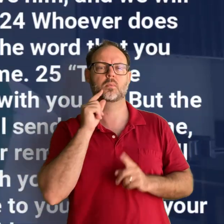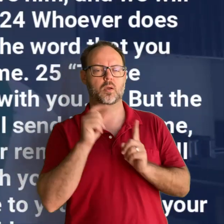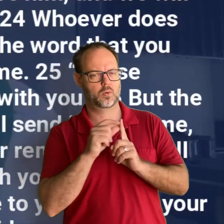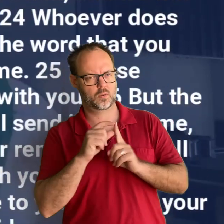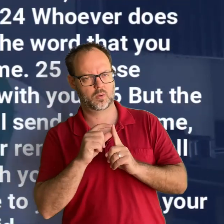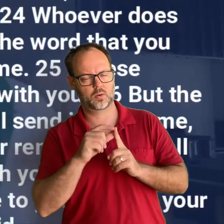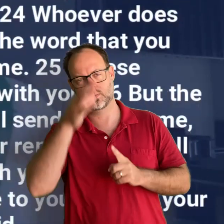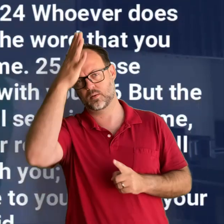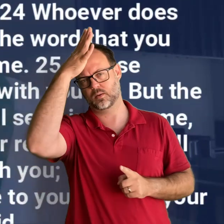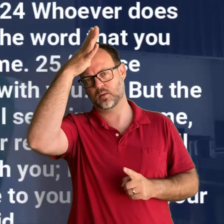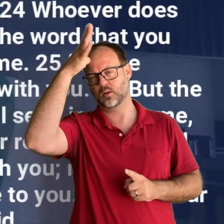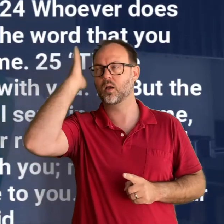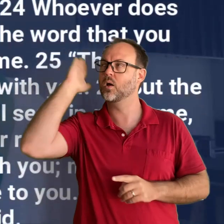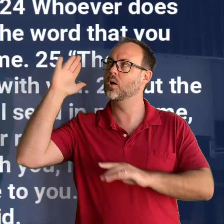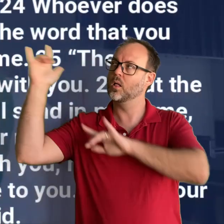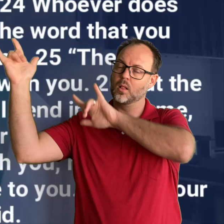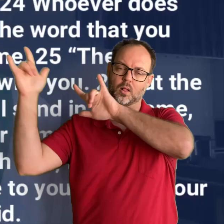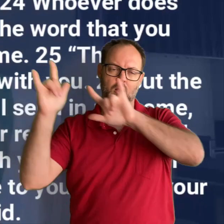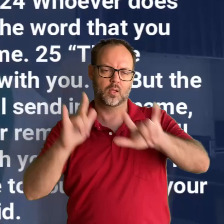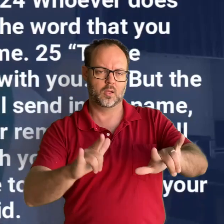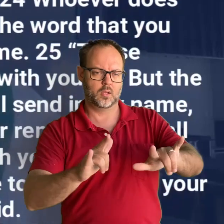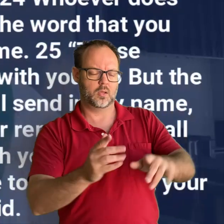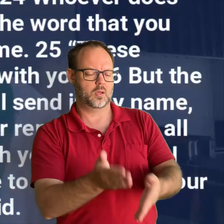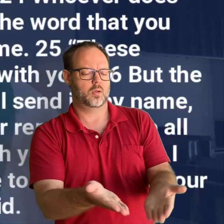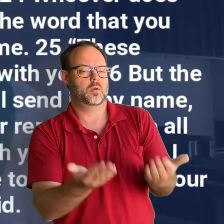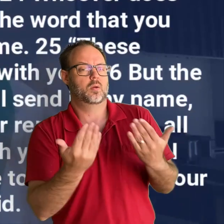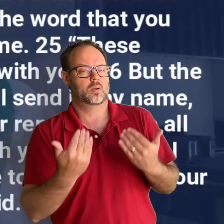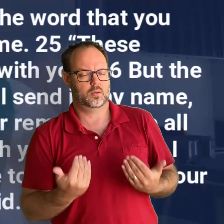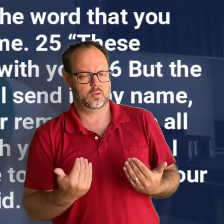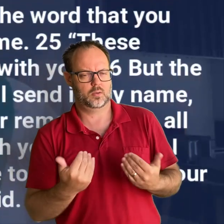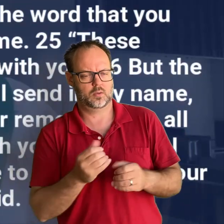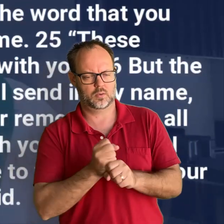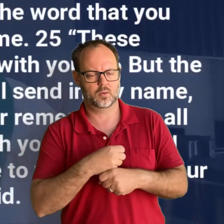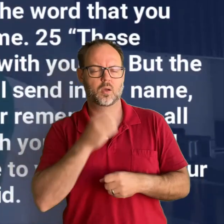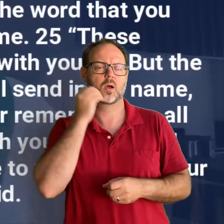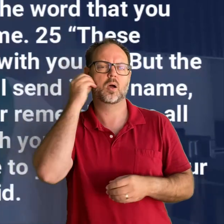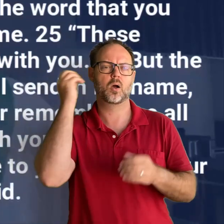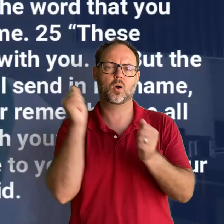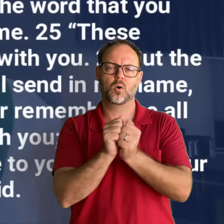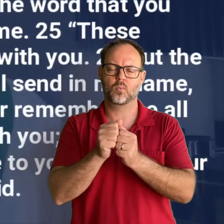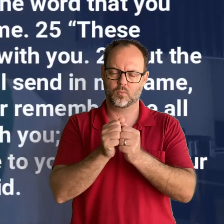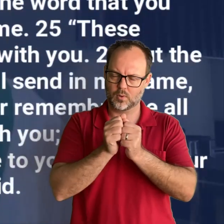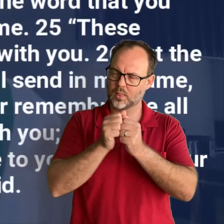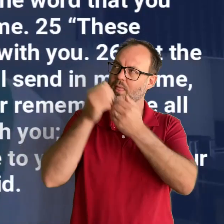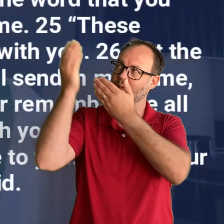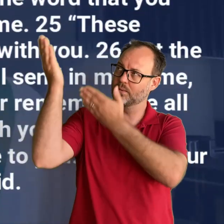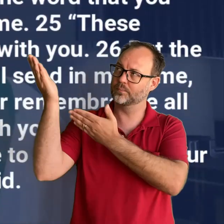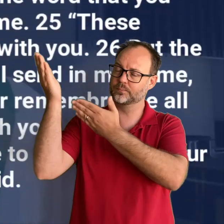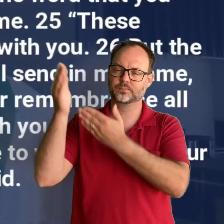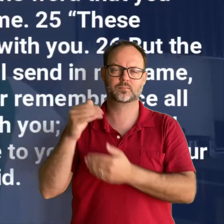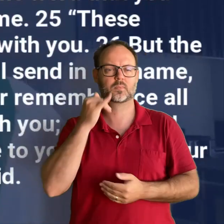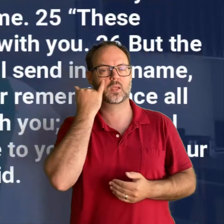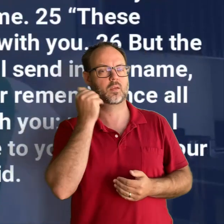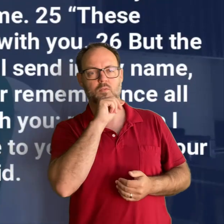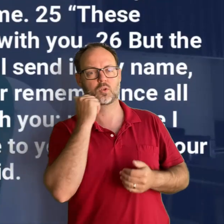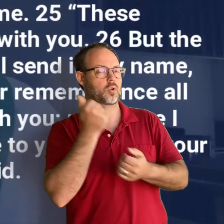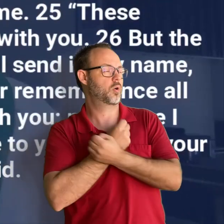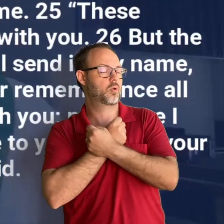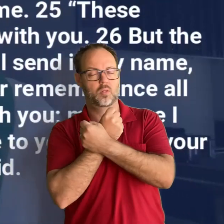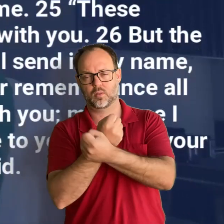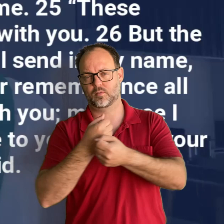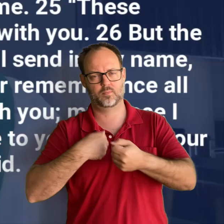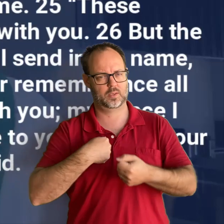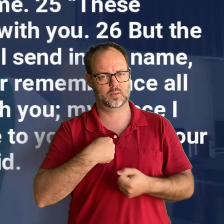word, and my Father will love him, and we will come to him and make our home with him. Whoever does not love